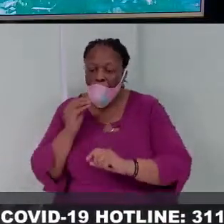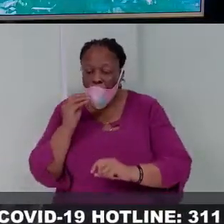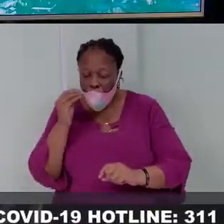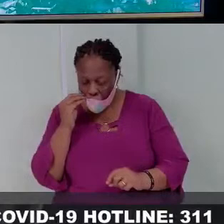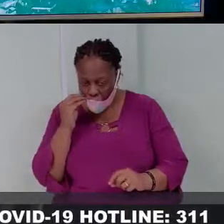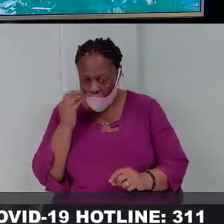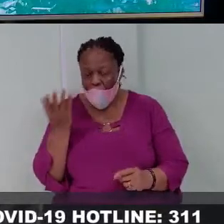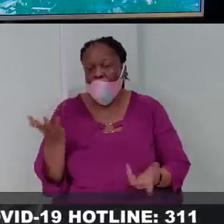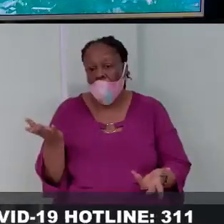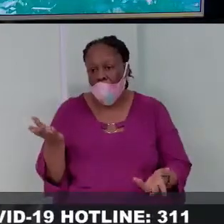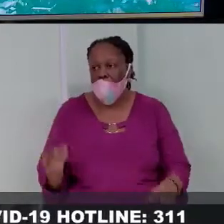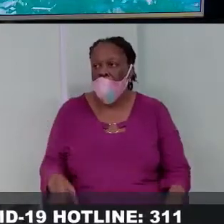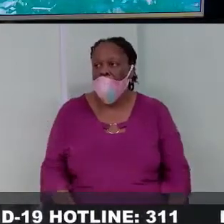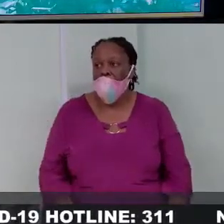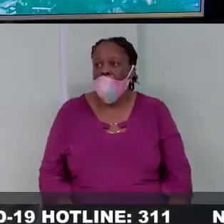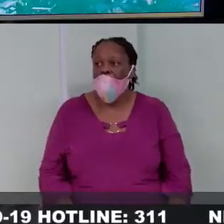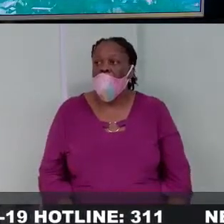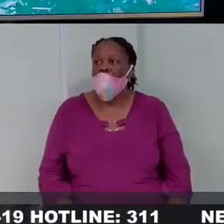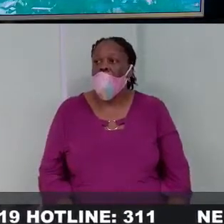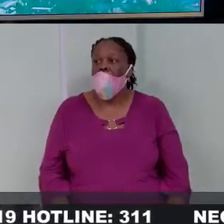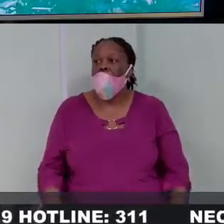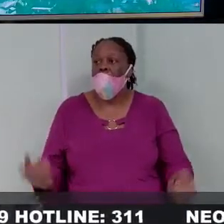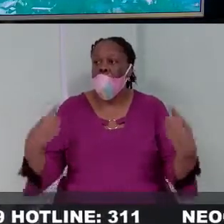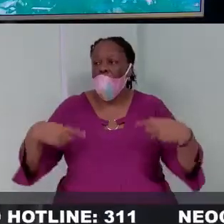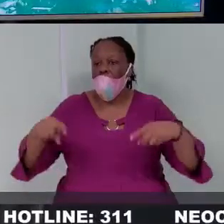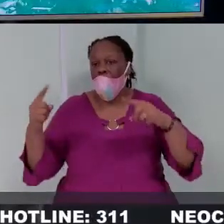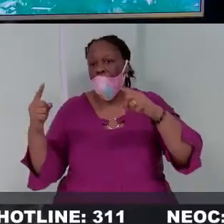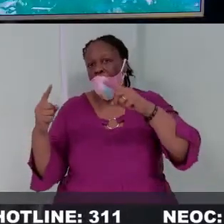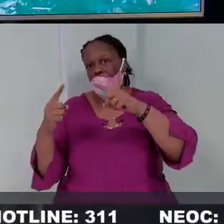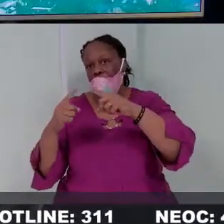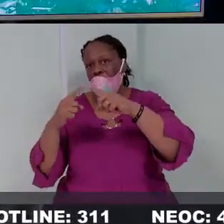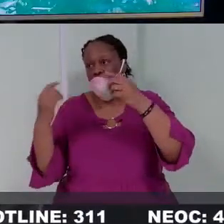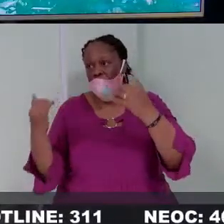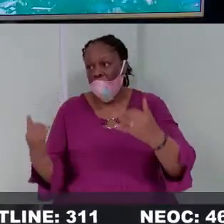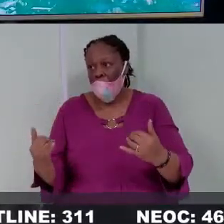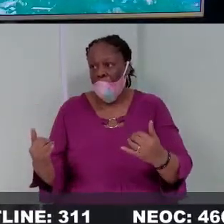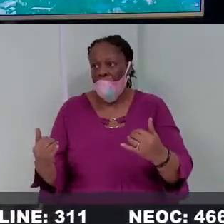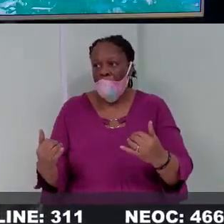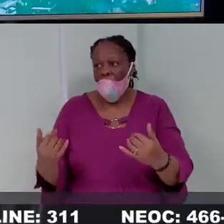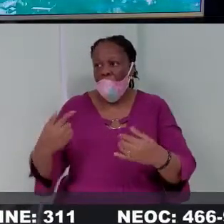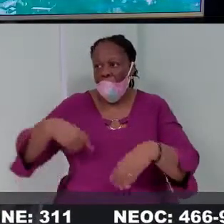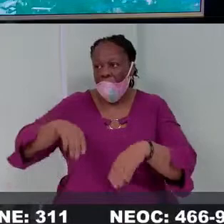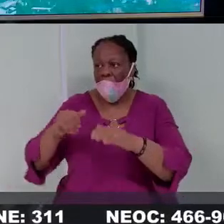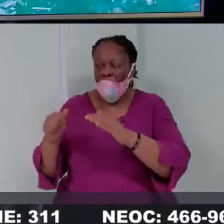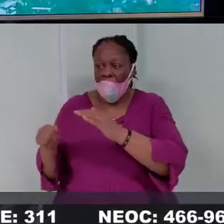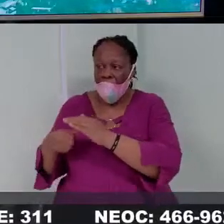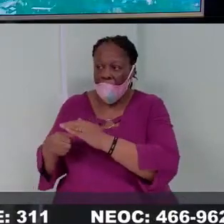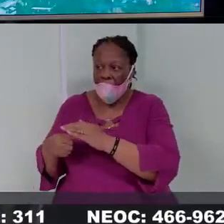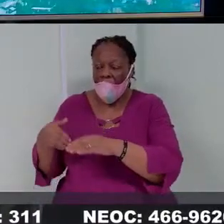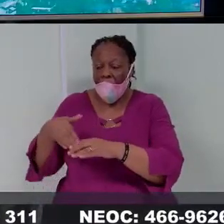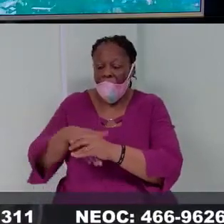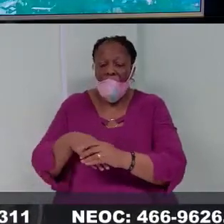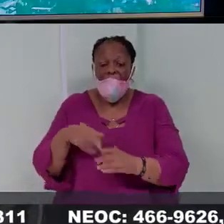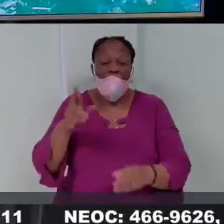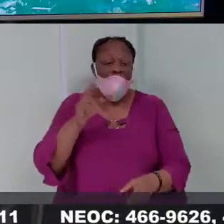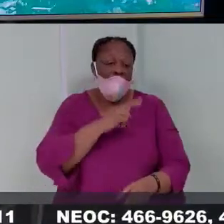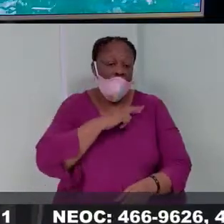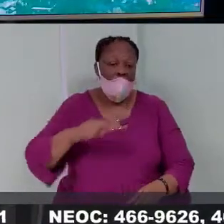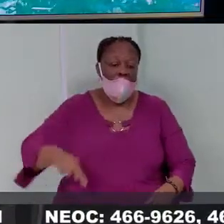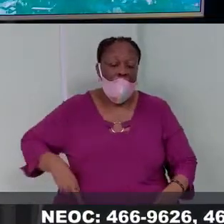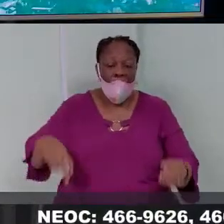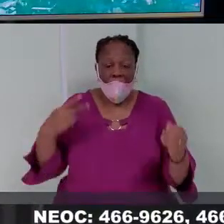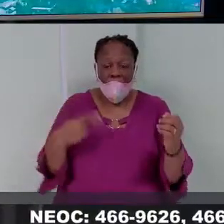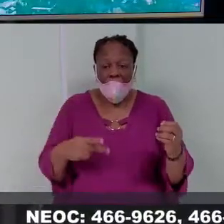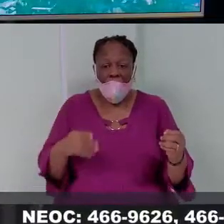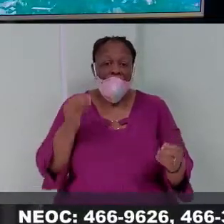until this past weekend, if you are in quarantine at the Royal St. Kitts Hotel,